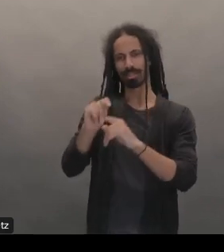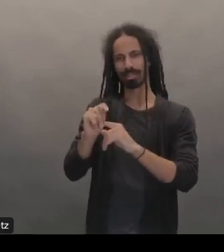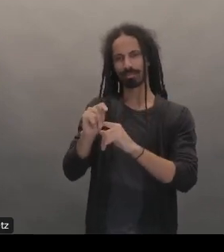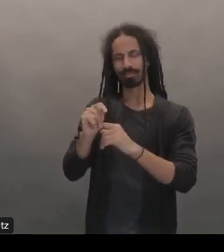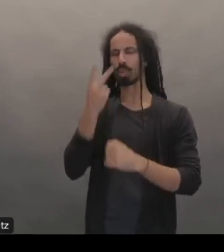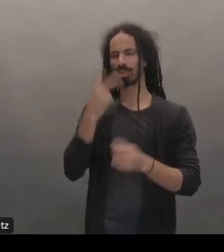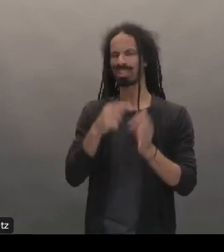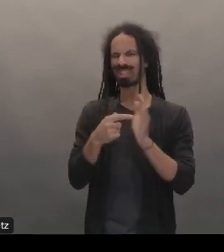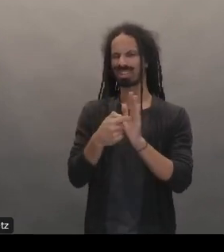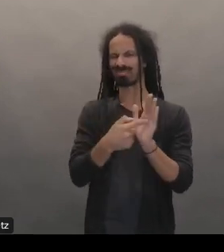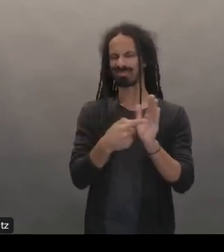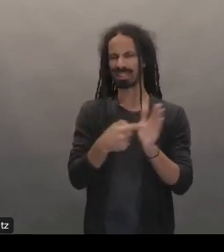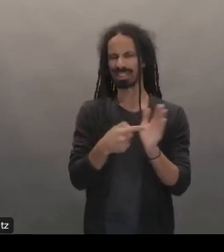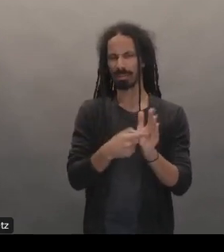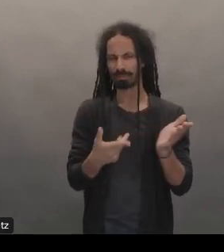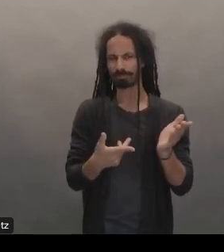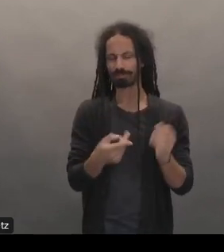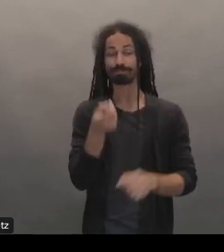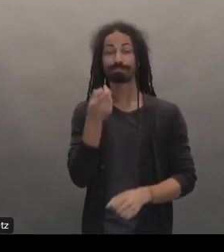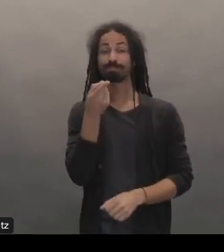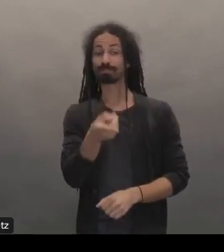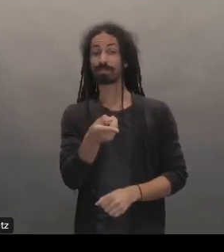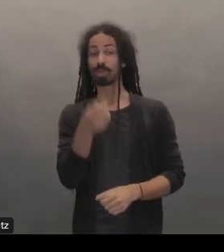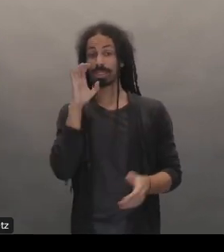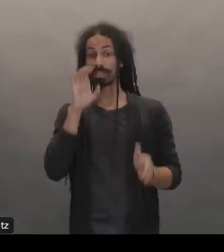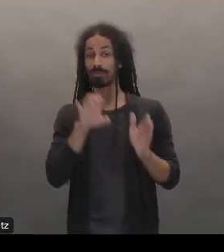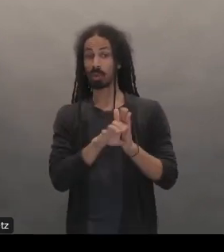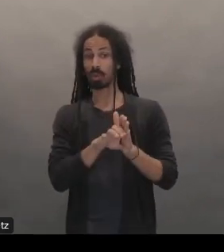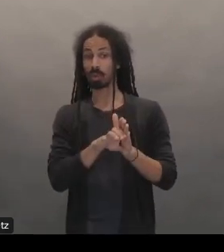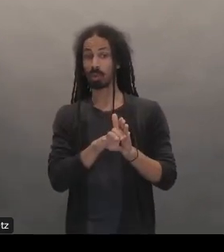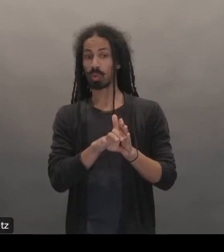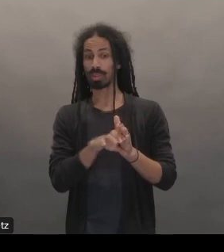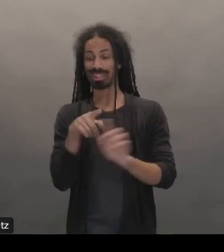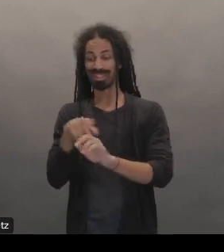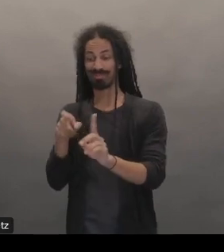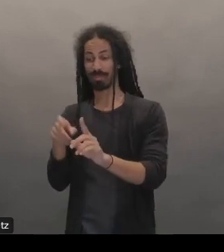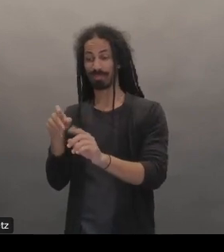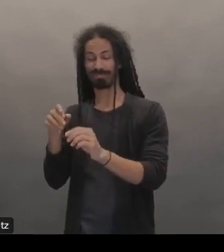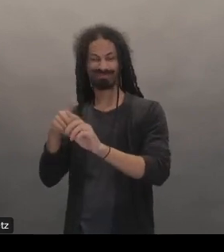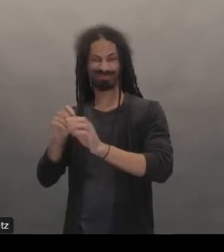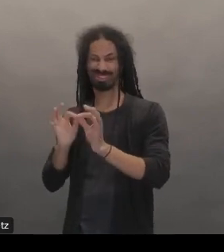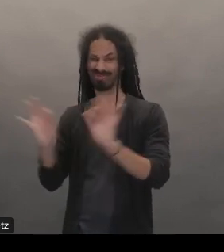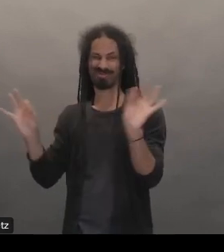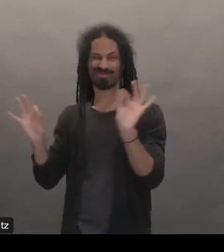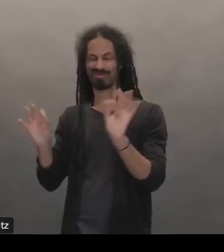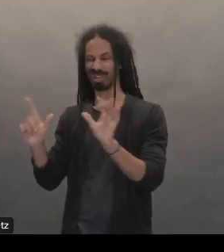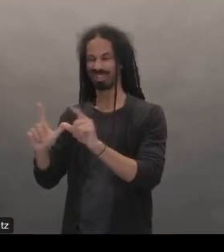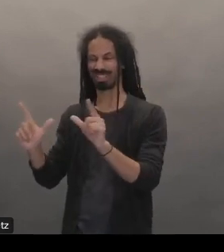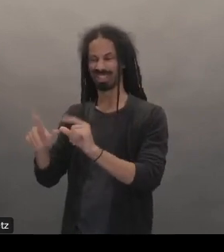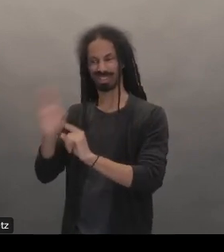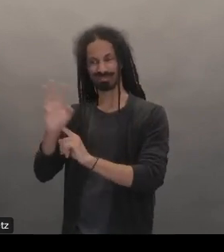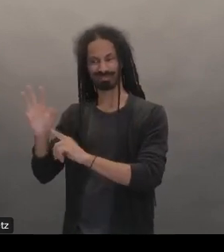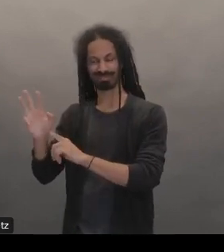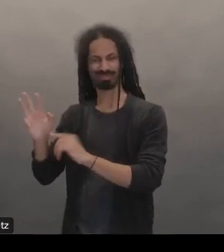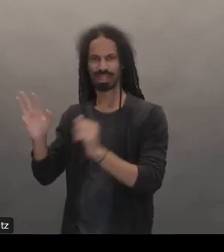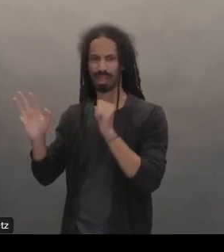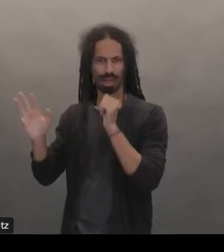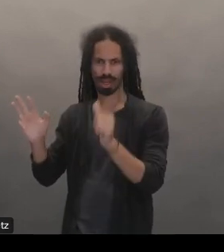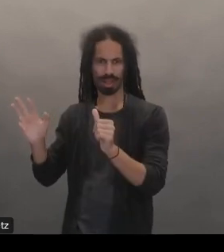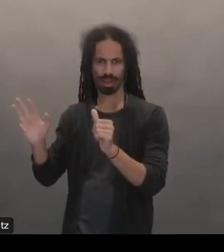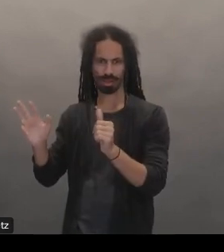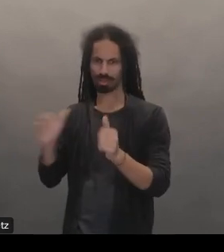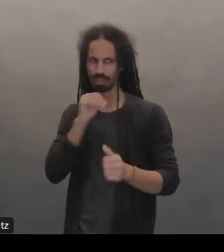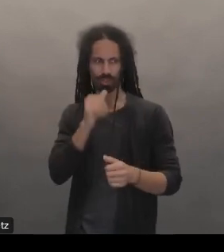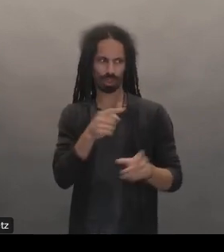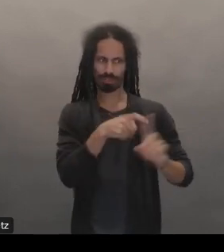So this image did not come from a free license, a site with a free license like Pixabay. It did not come from within Microsoft